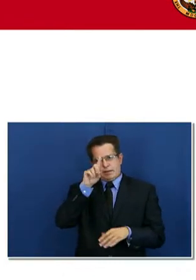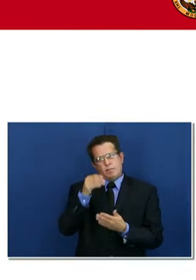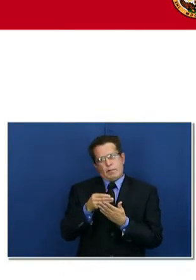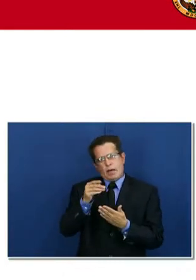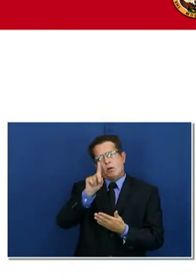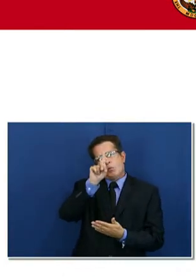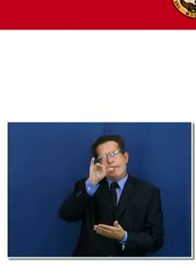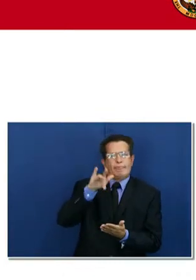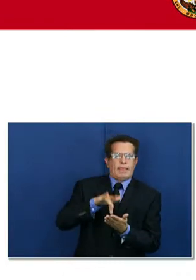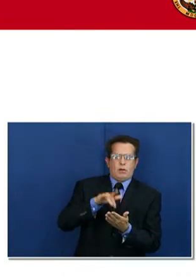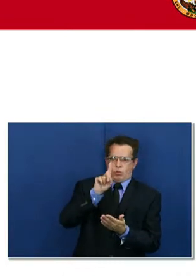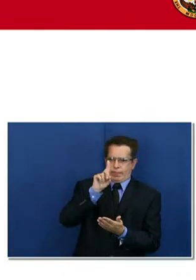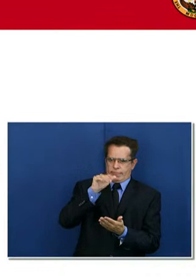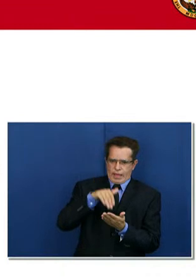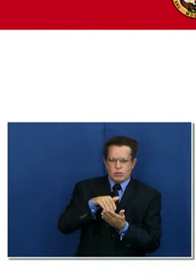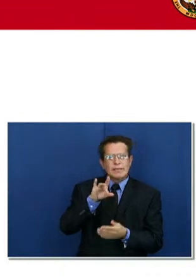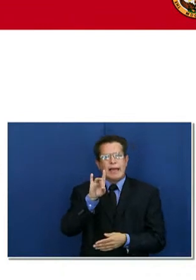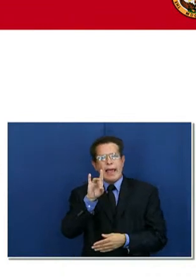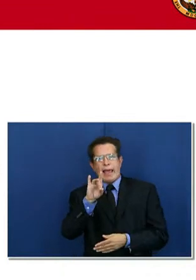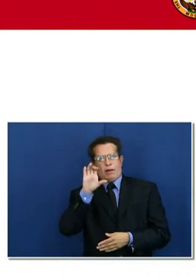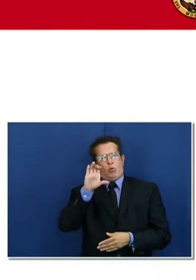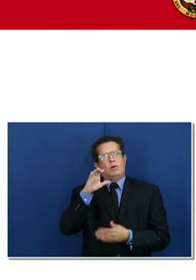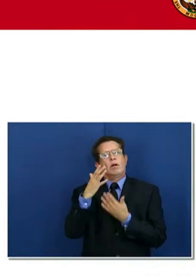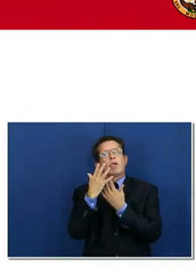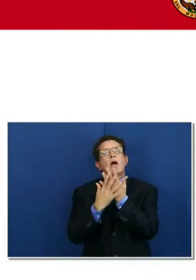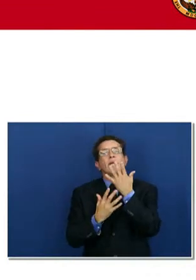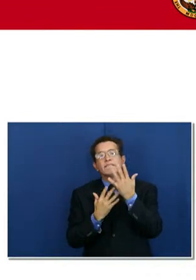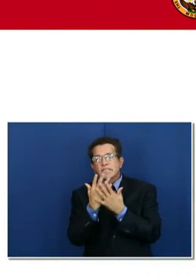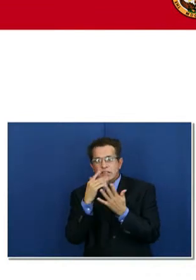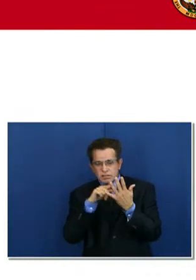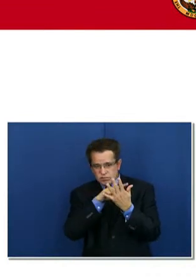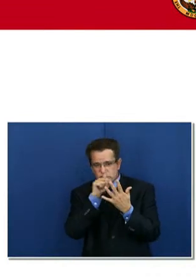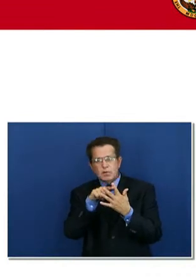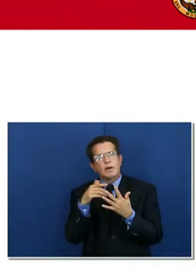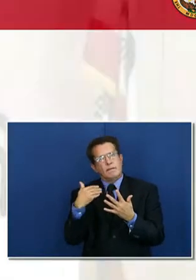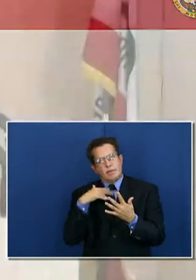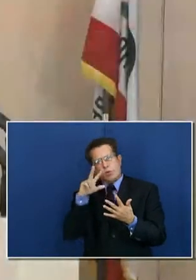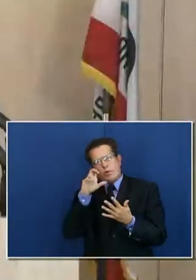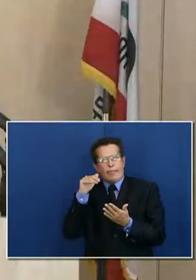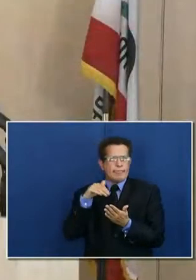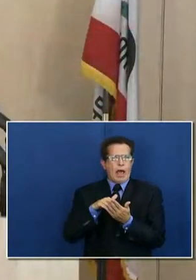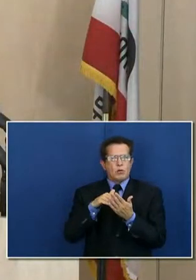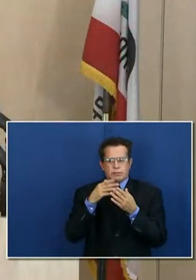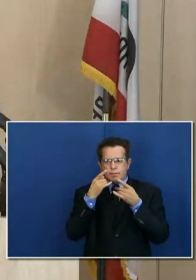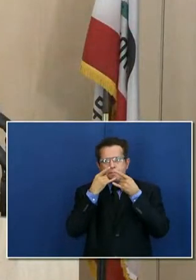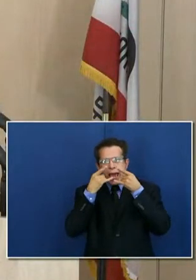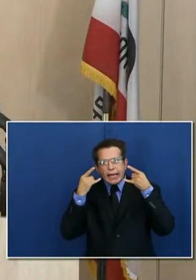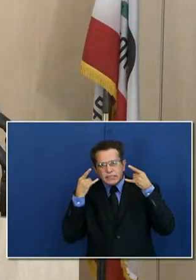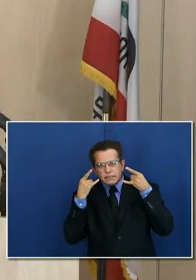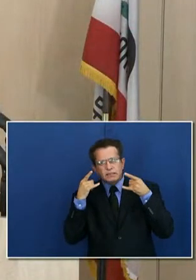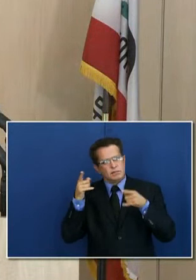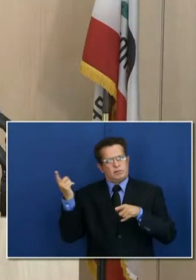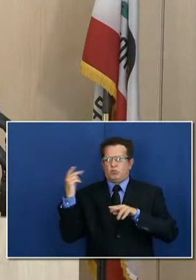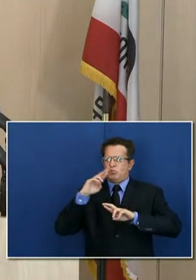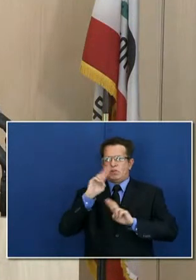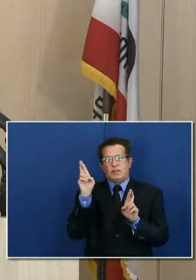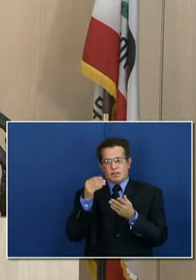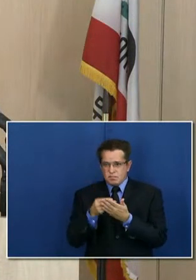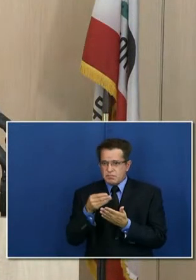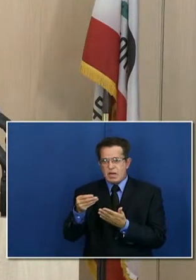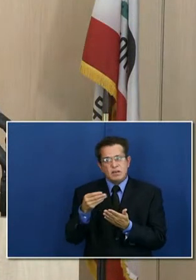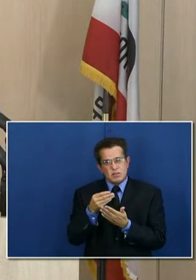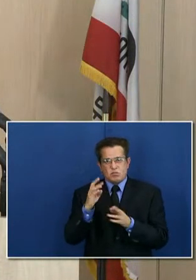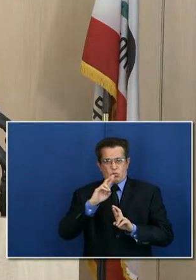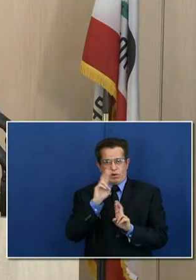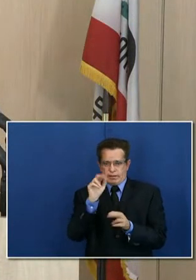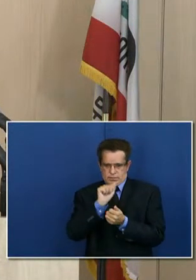1,800 sneeze guards, 800,000 gloves, 300,000 masks, 25,000 tubs